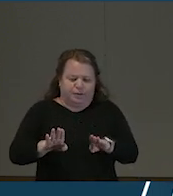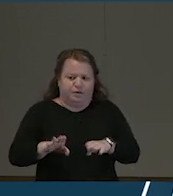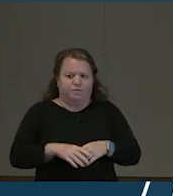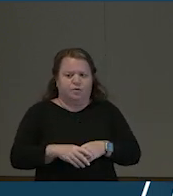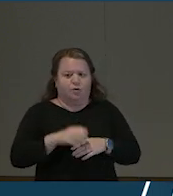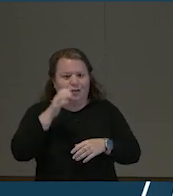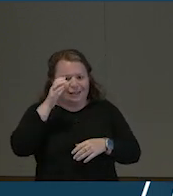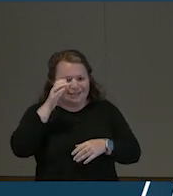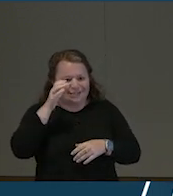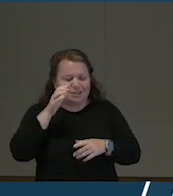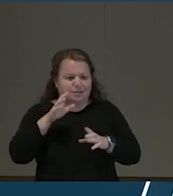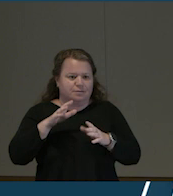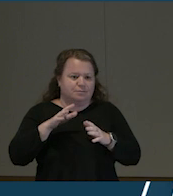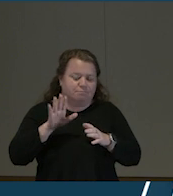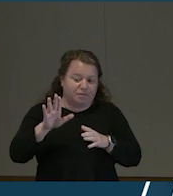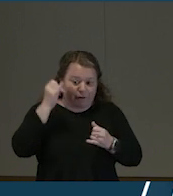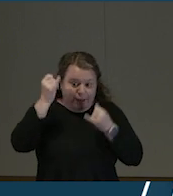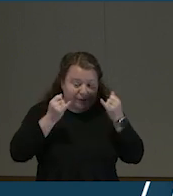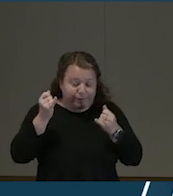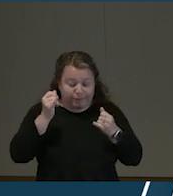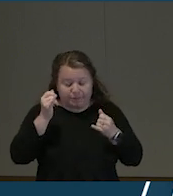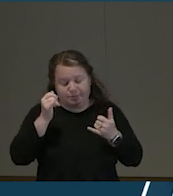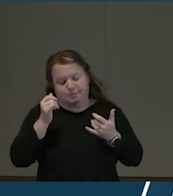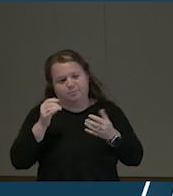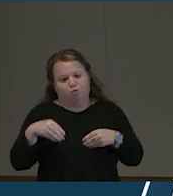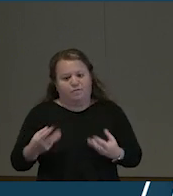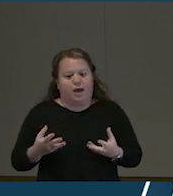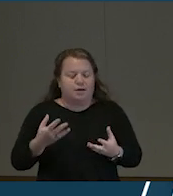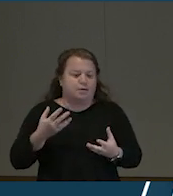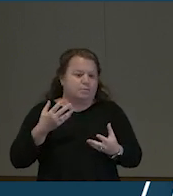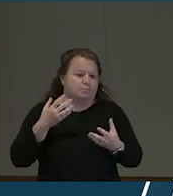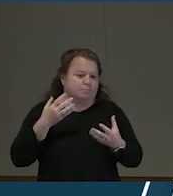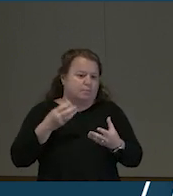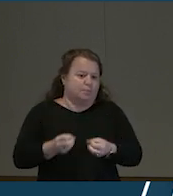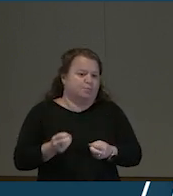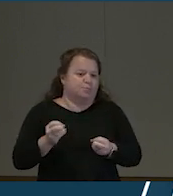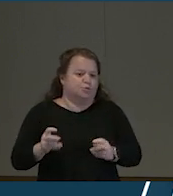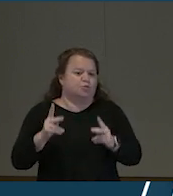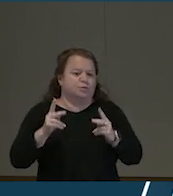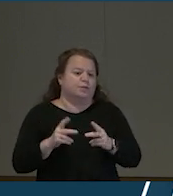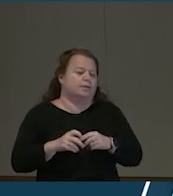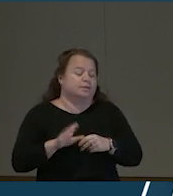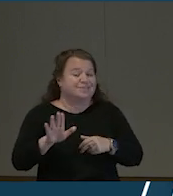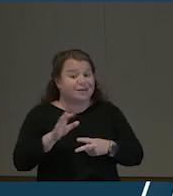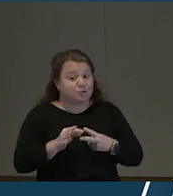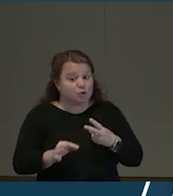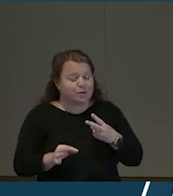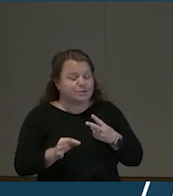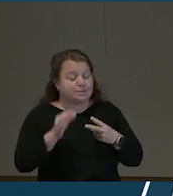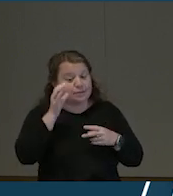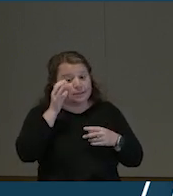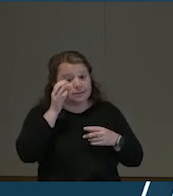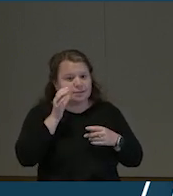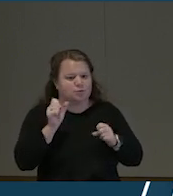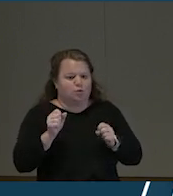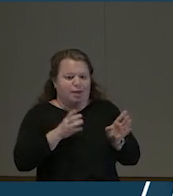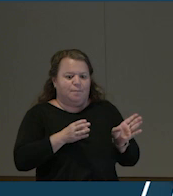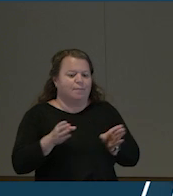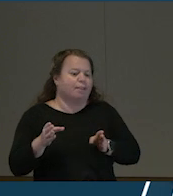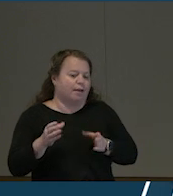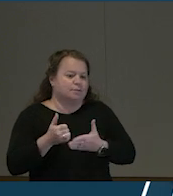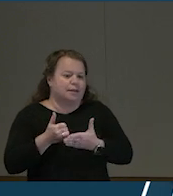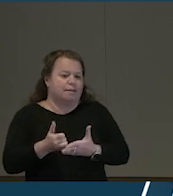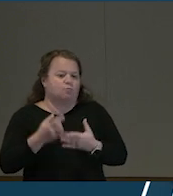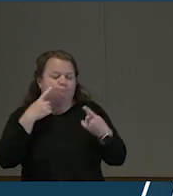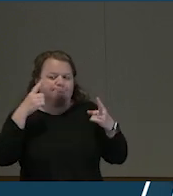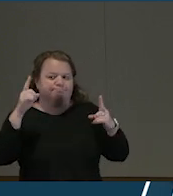listen to them, be open to their ideas, provide them with opportunities and choices. Knowing all of this, then you can plan ahead and set your child up for